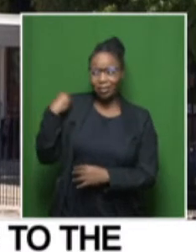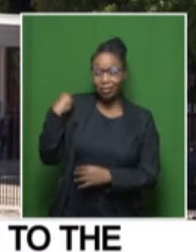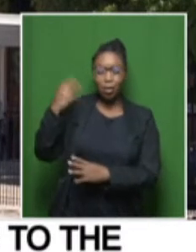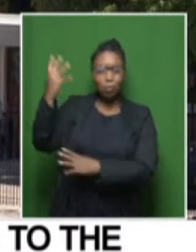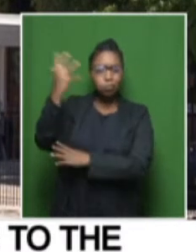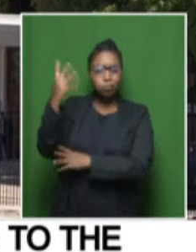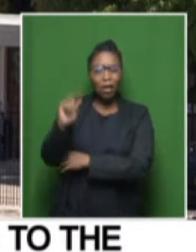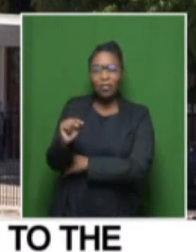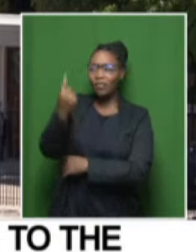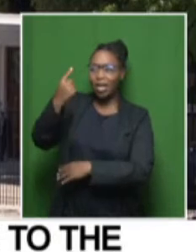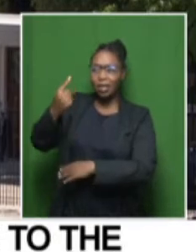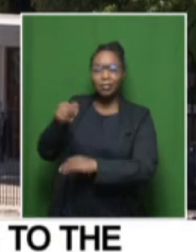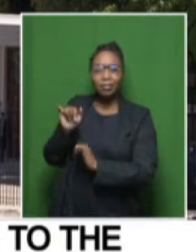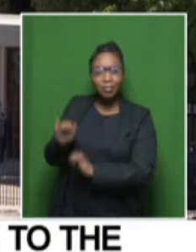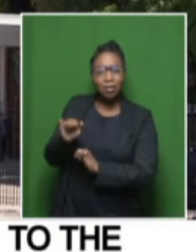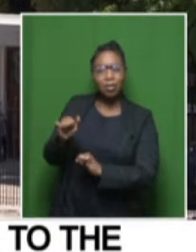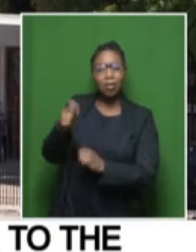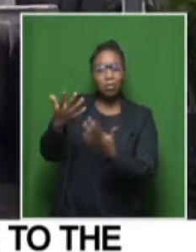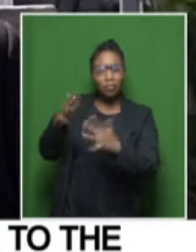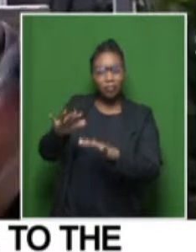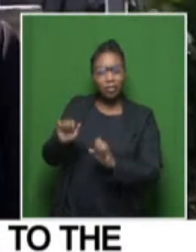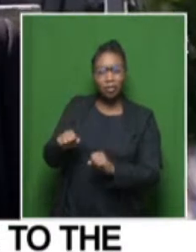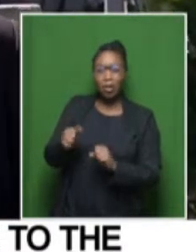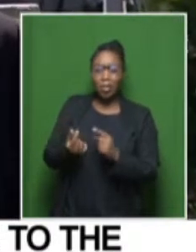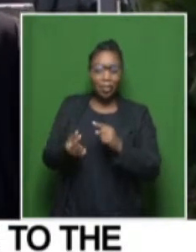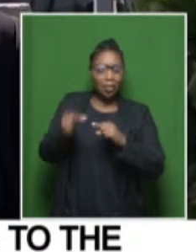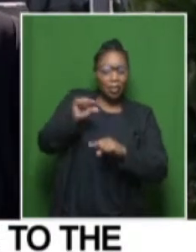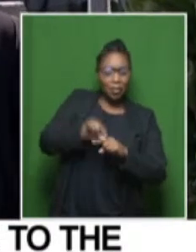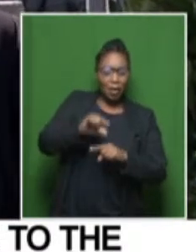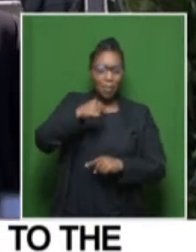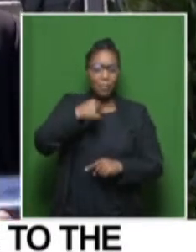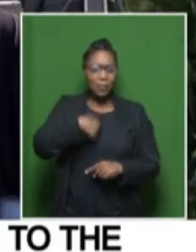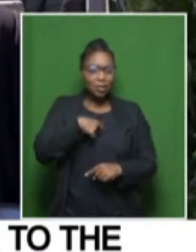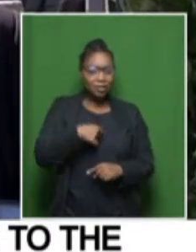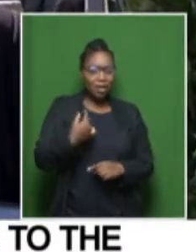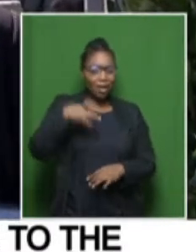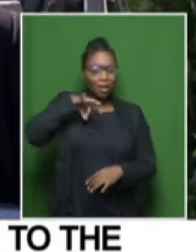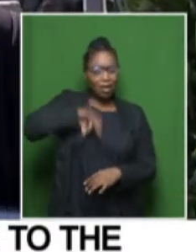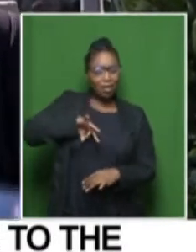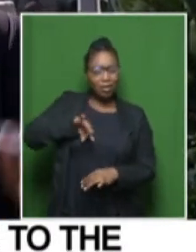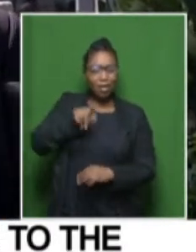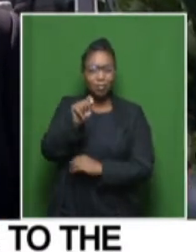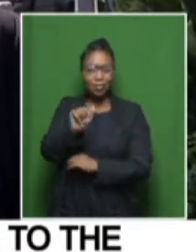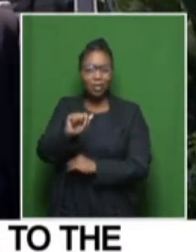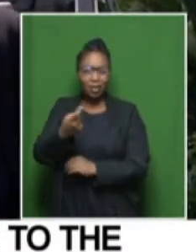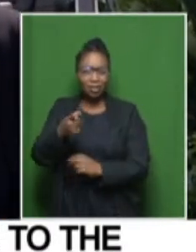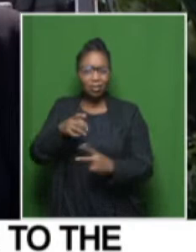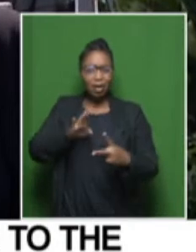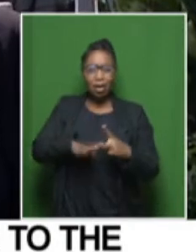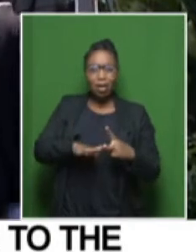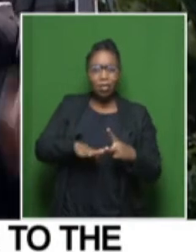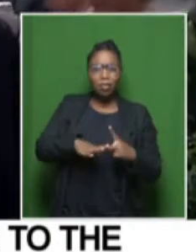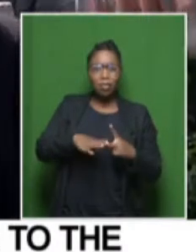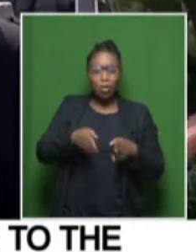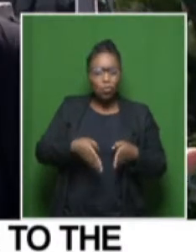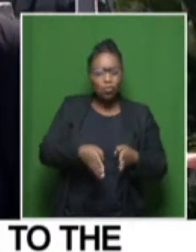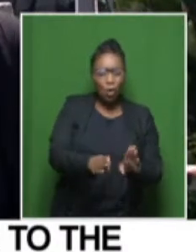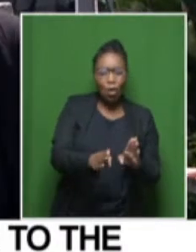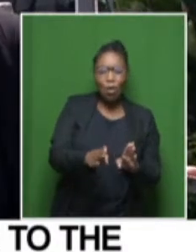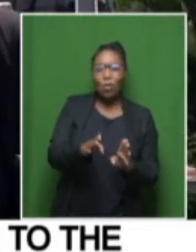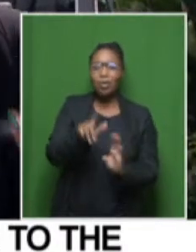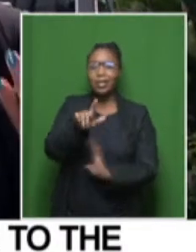indeed. No increase in personal income taxes, no increase in the road road levy, nor